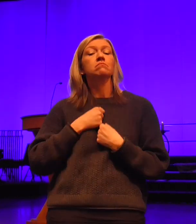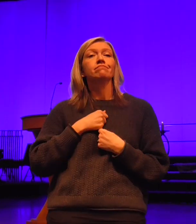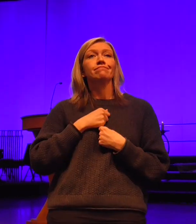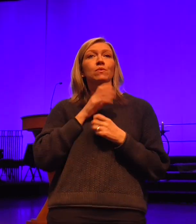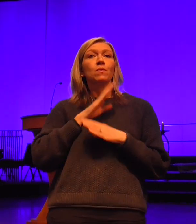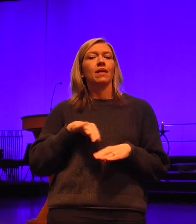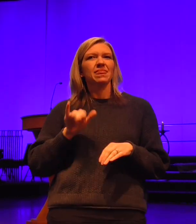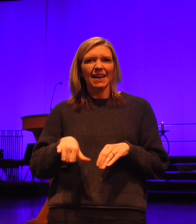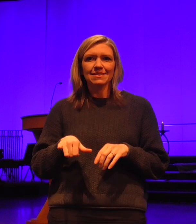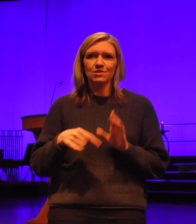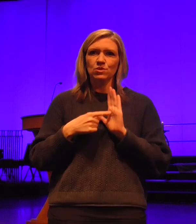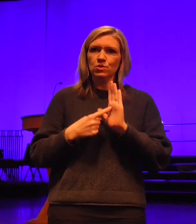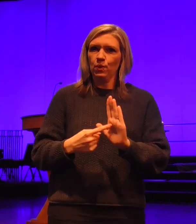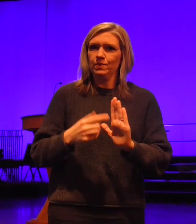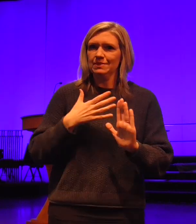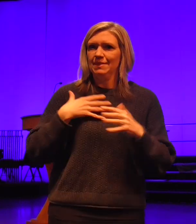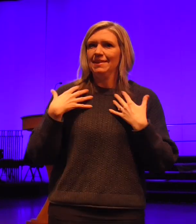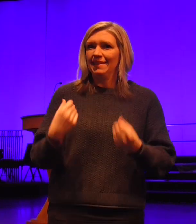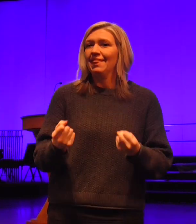my healing, shall we?